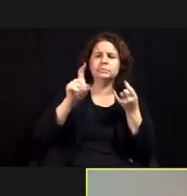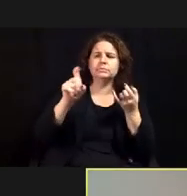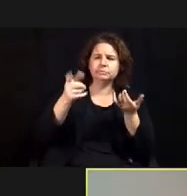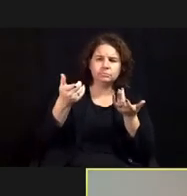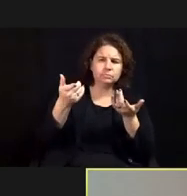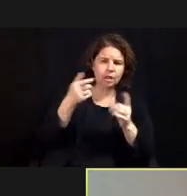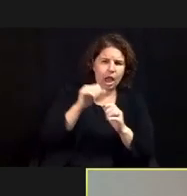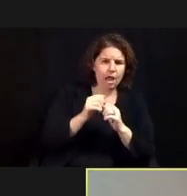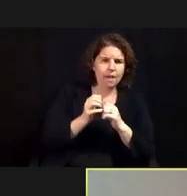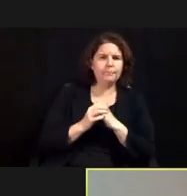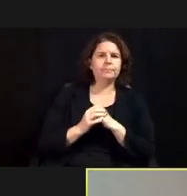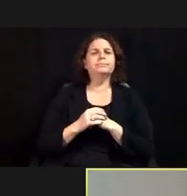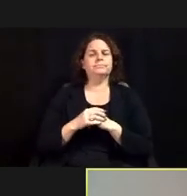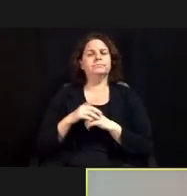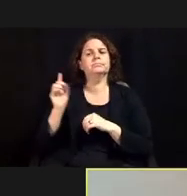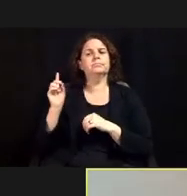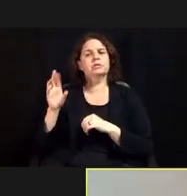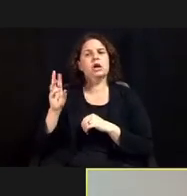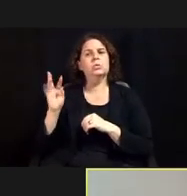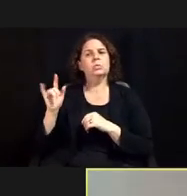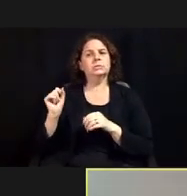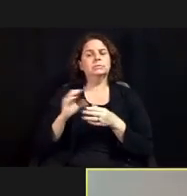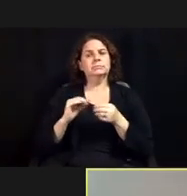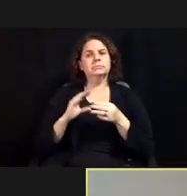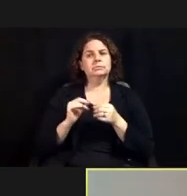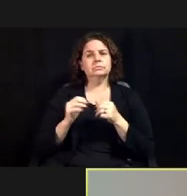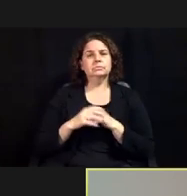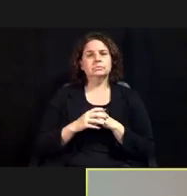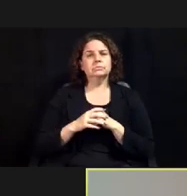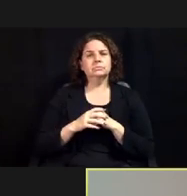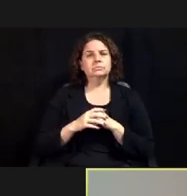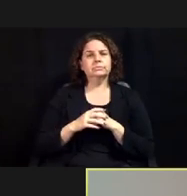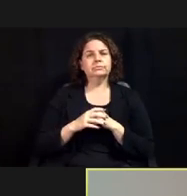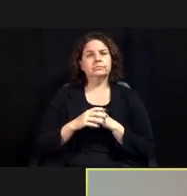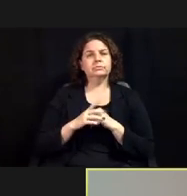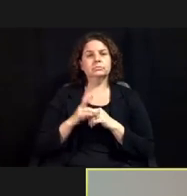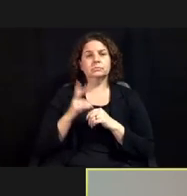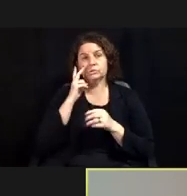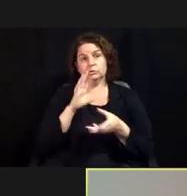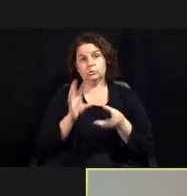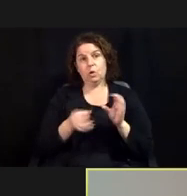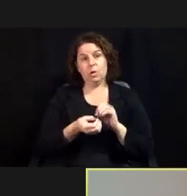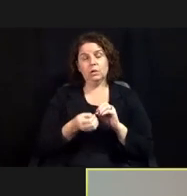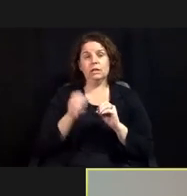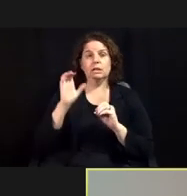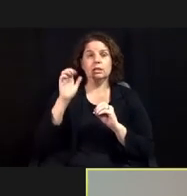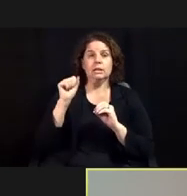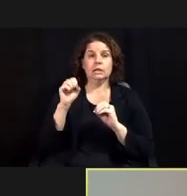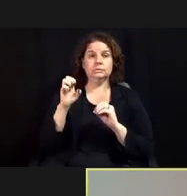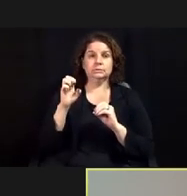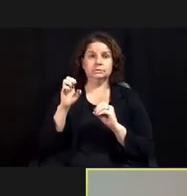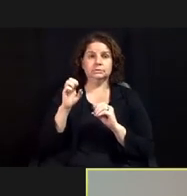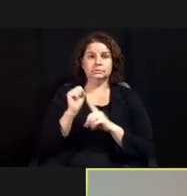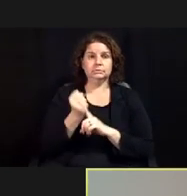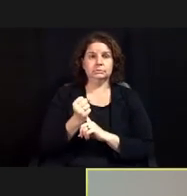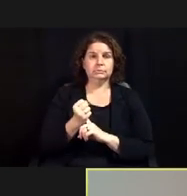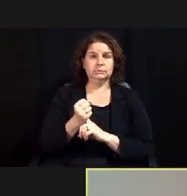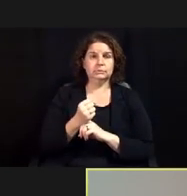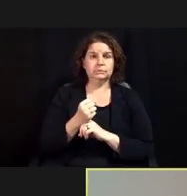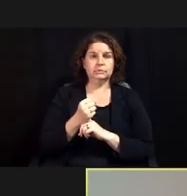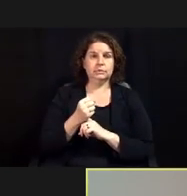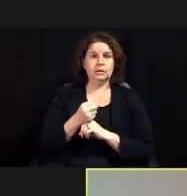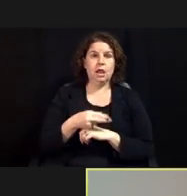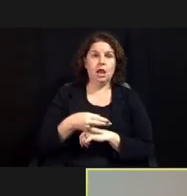finding an increasing proportion of our total cases are related to social gatherings.